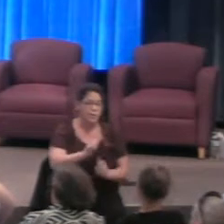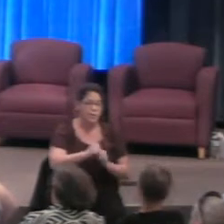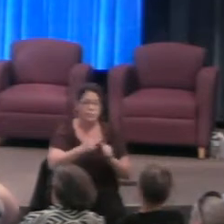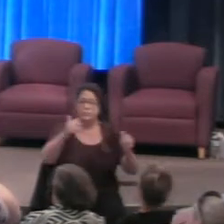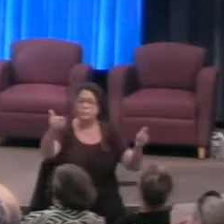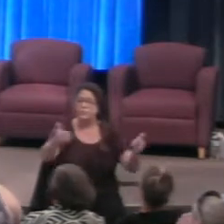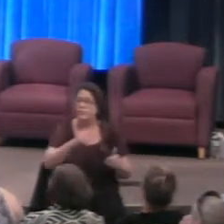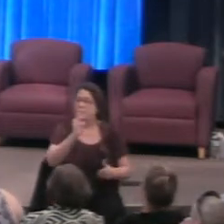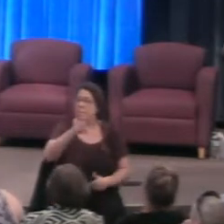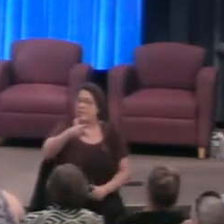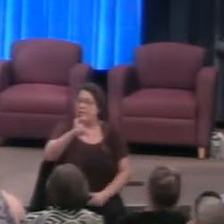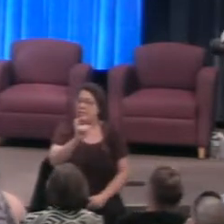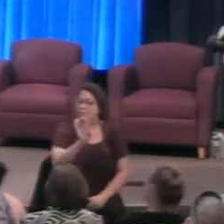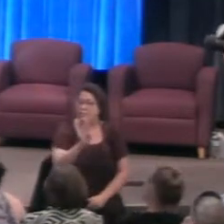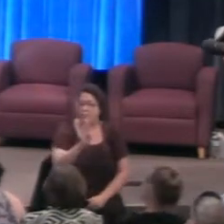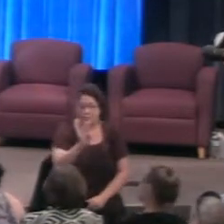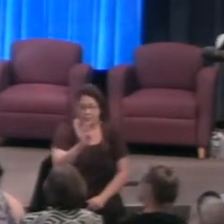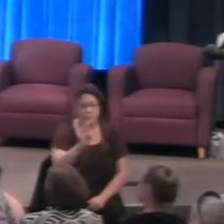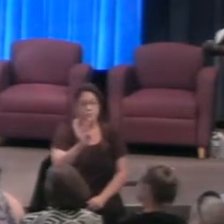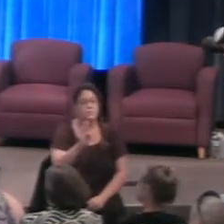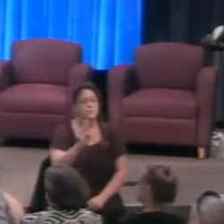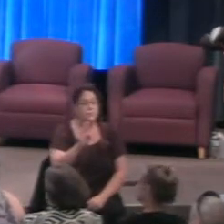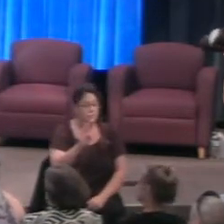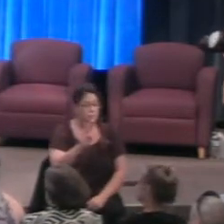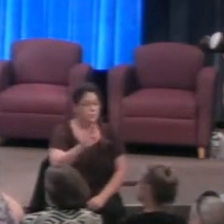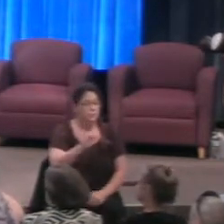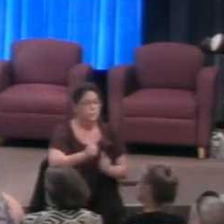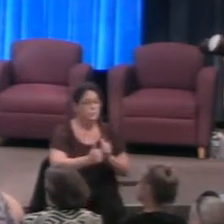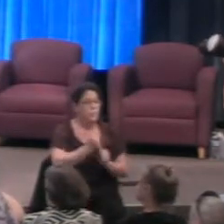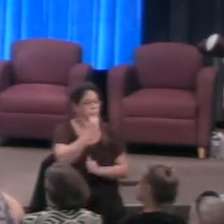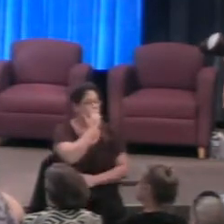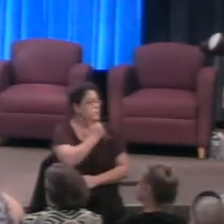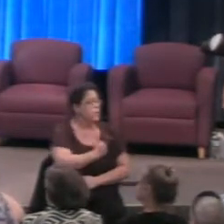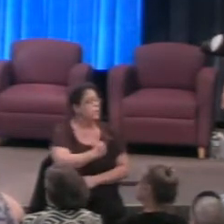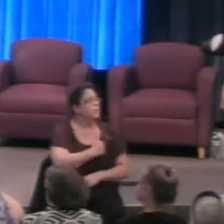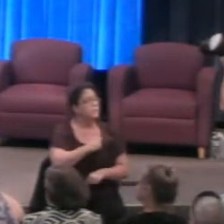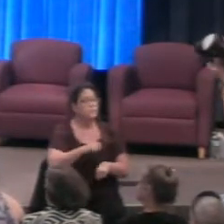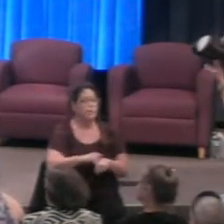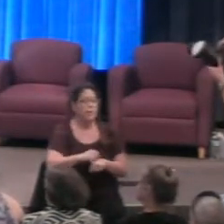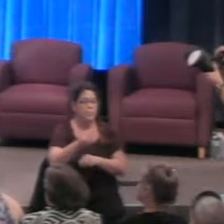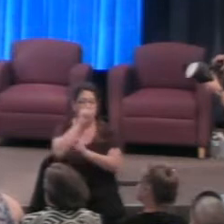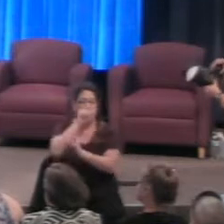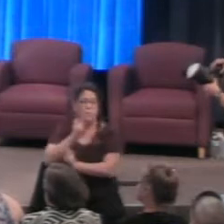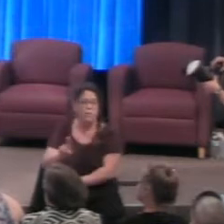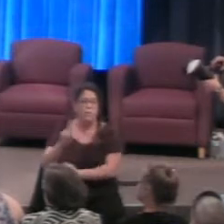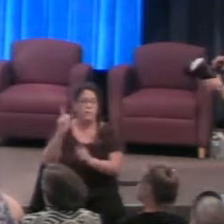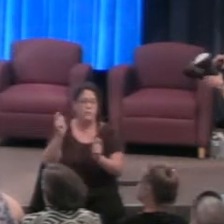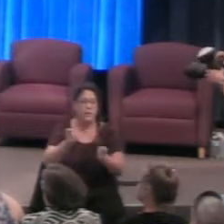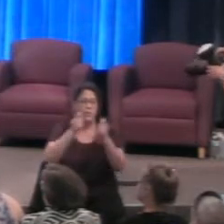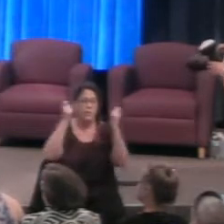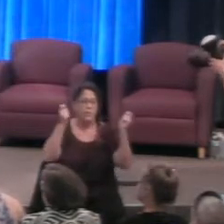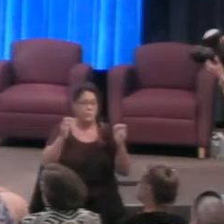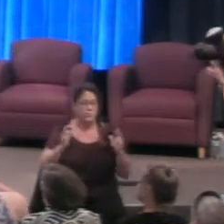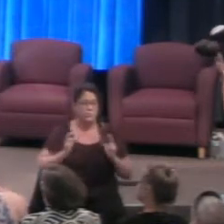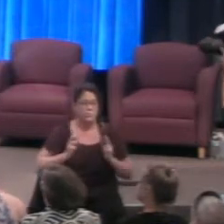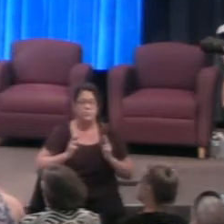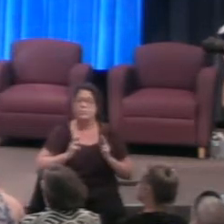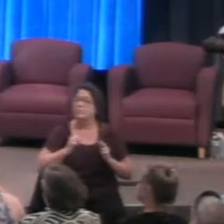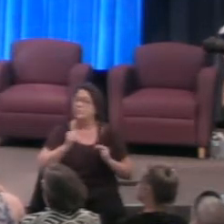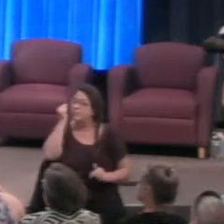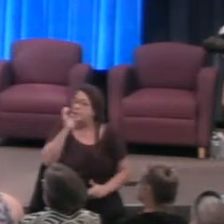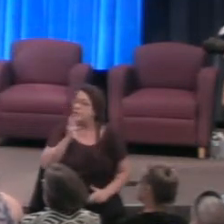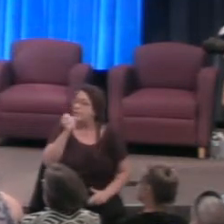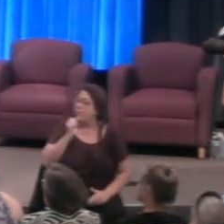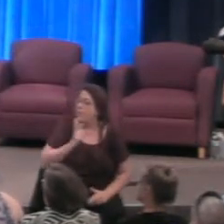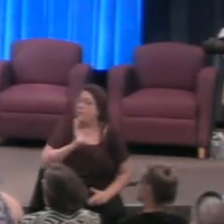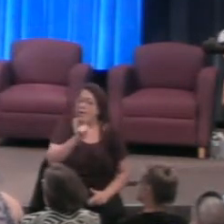Wright-Patterson Air Force Base as we celebrate one of our most cherished and time-honored ceremonies. Today, the men and women of the Air Force Life Cycle